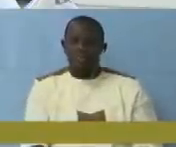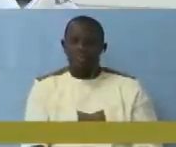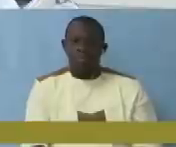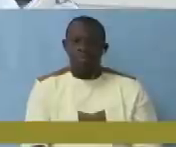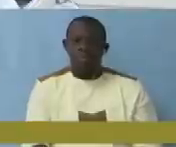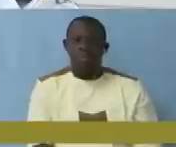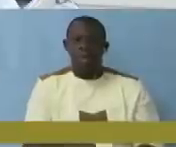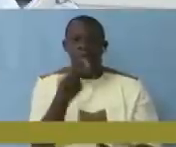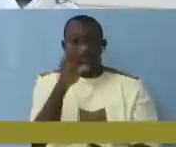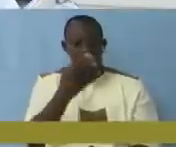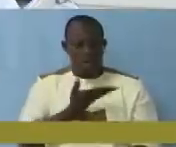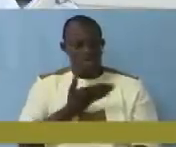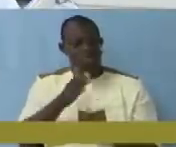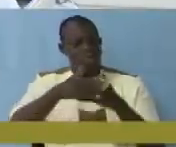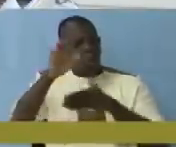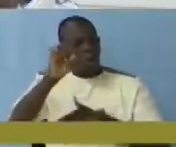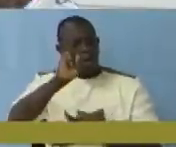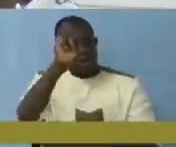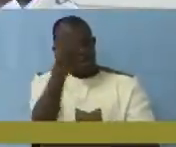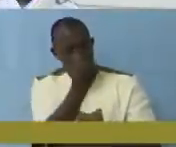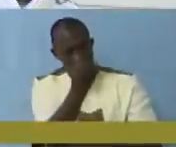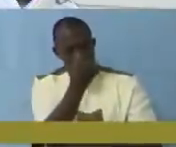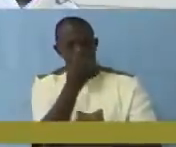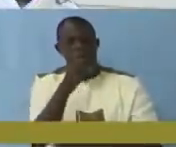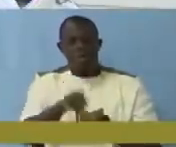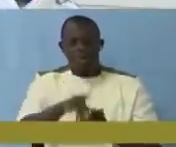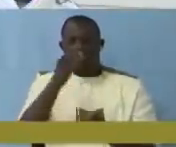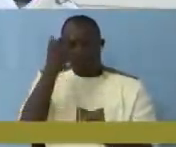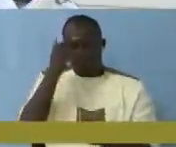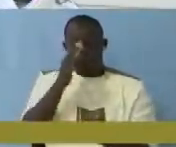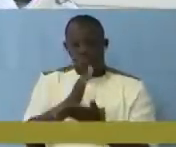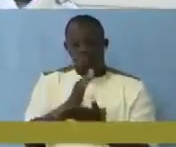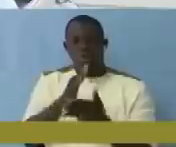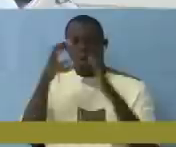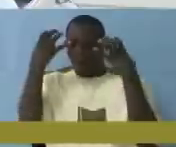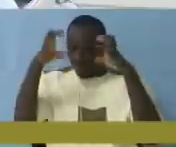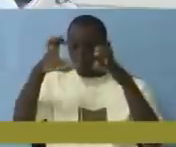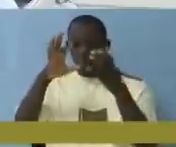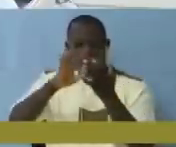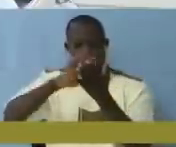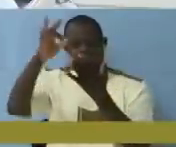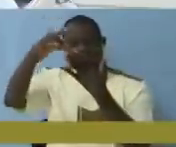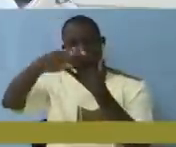So they have more difficulties. Their issue will refer to the DG. DG